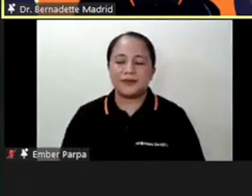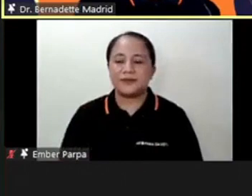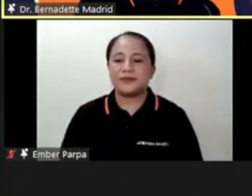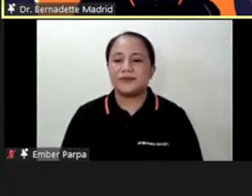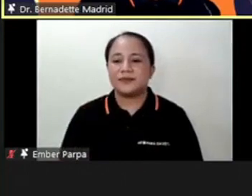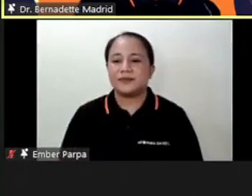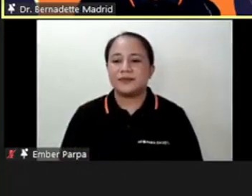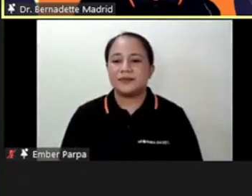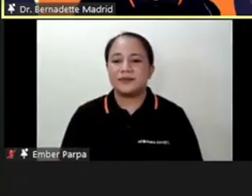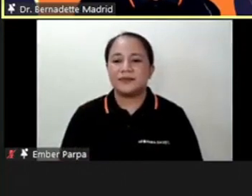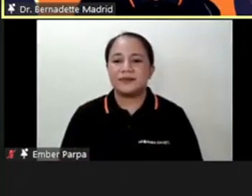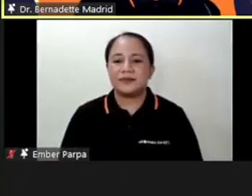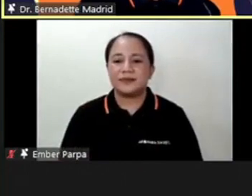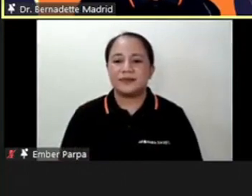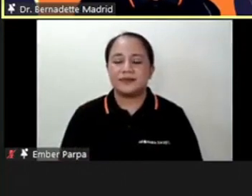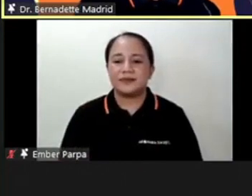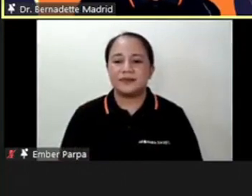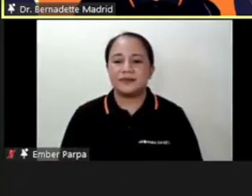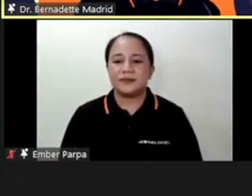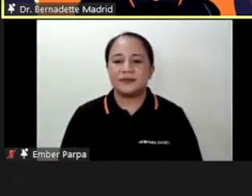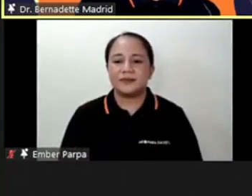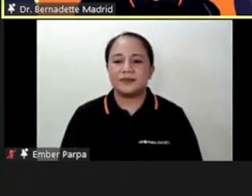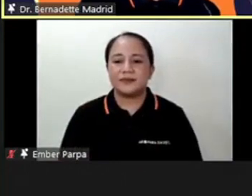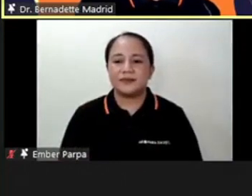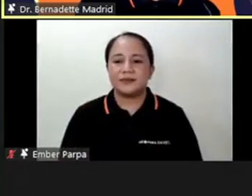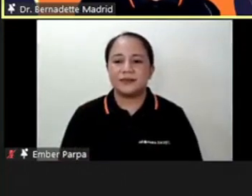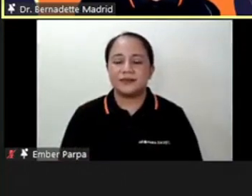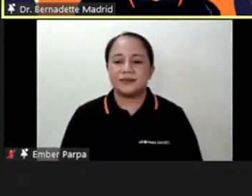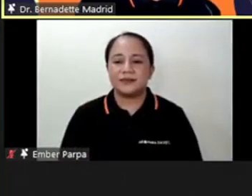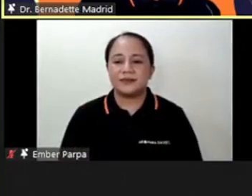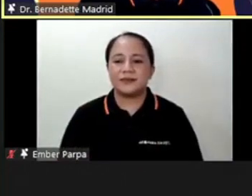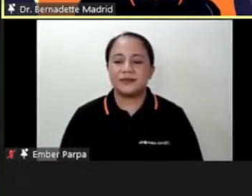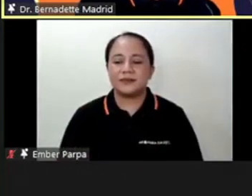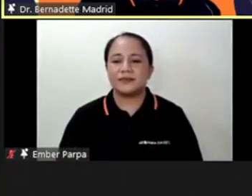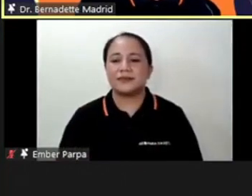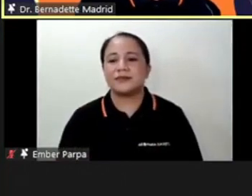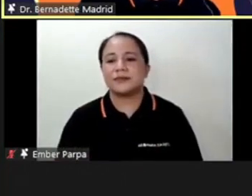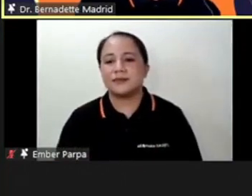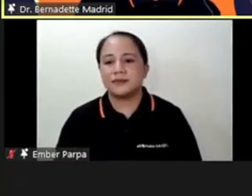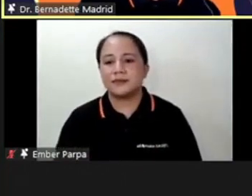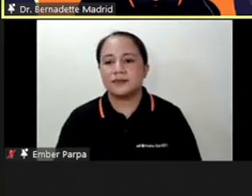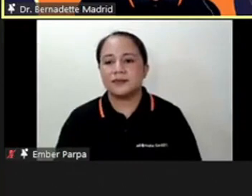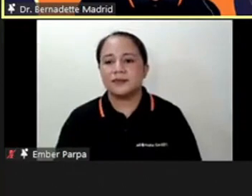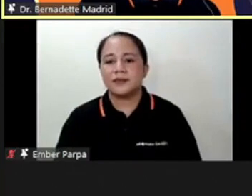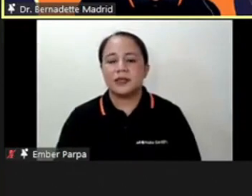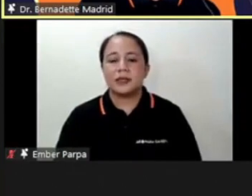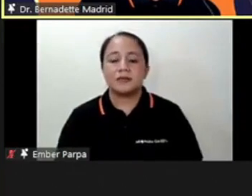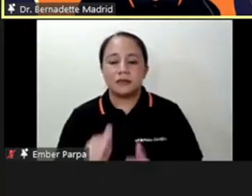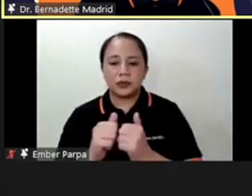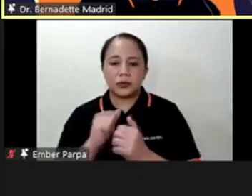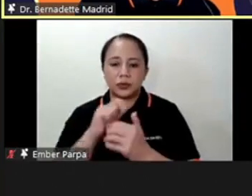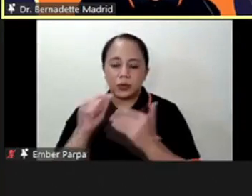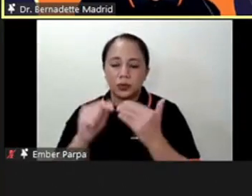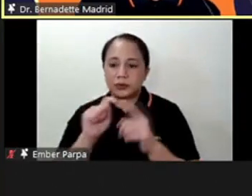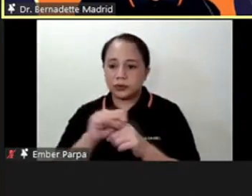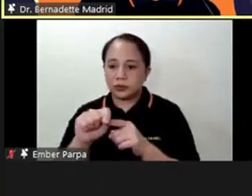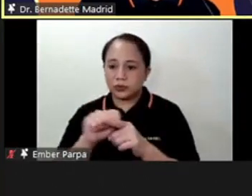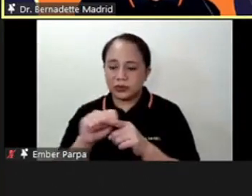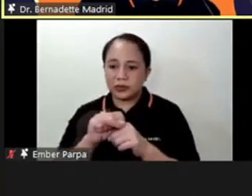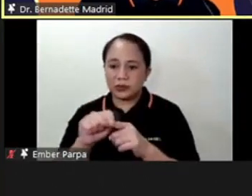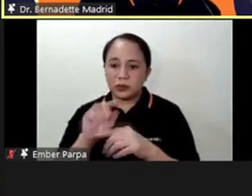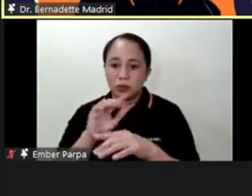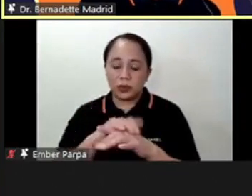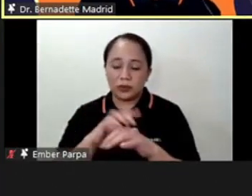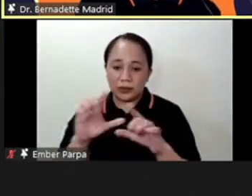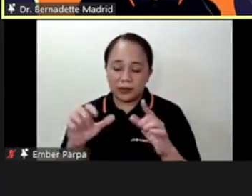Okay, so this is my second to the last slide. This also meant that all our trainings are now